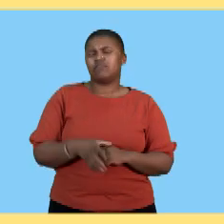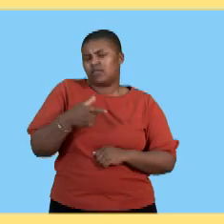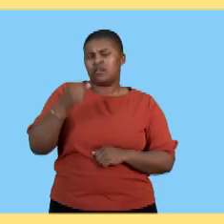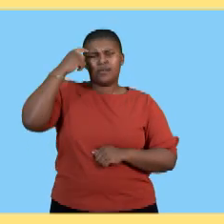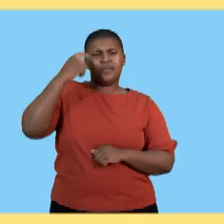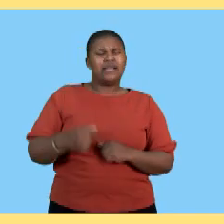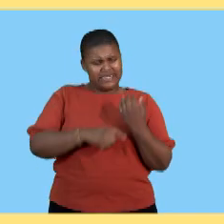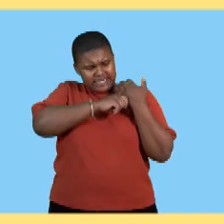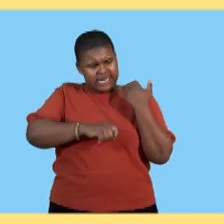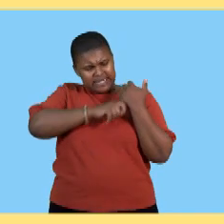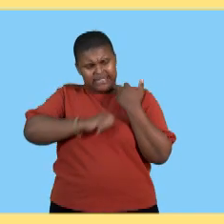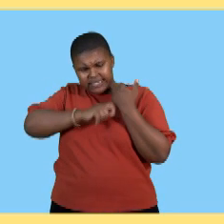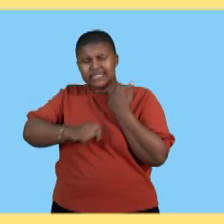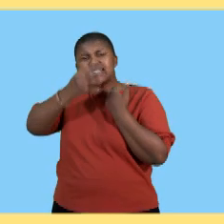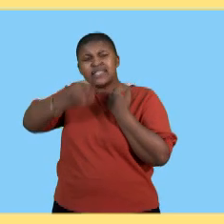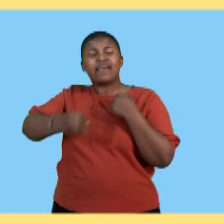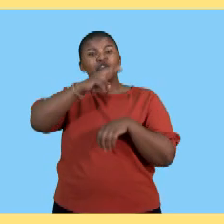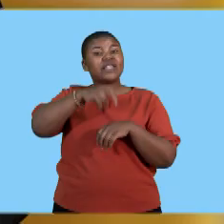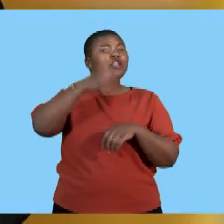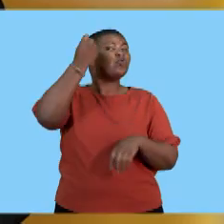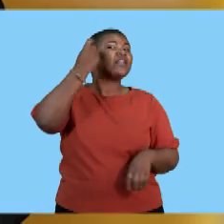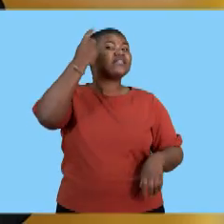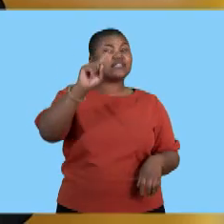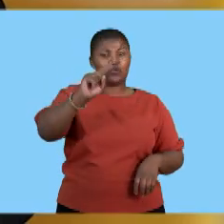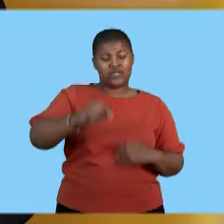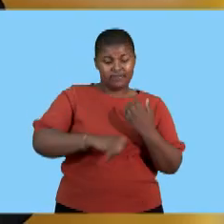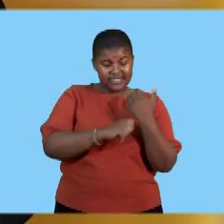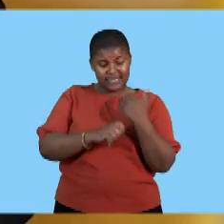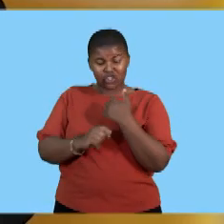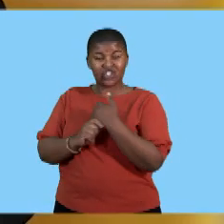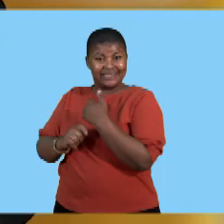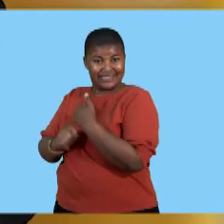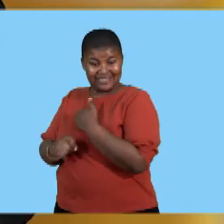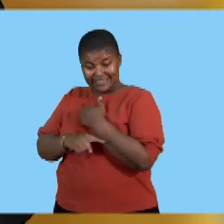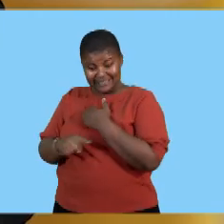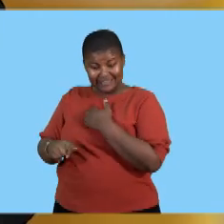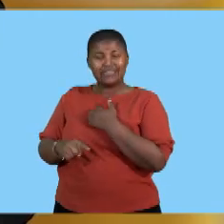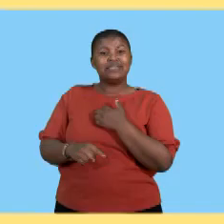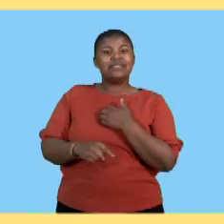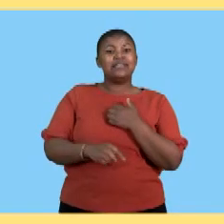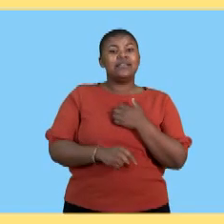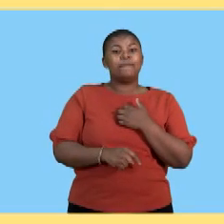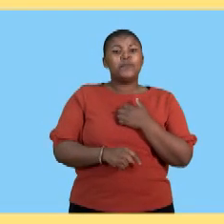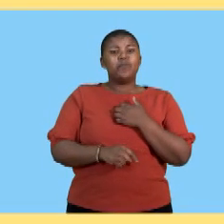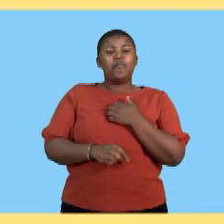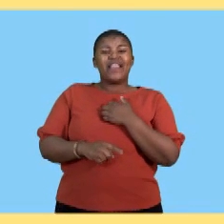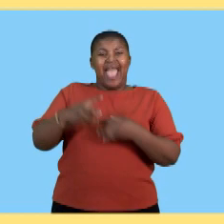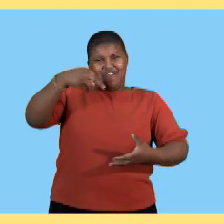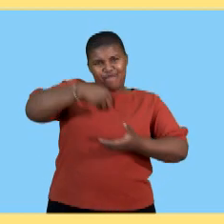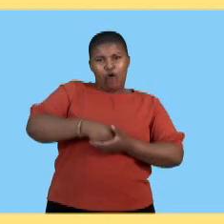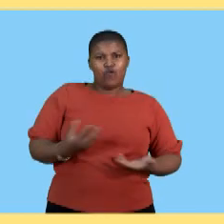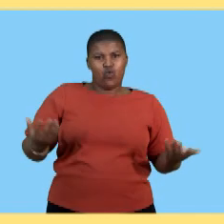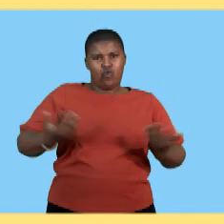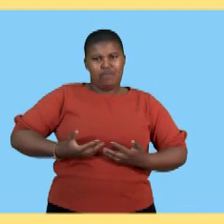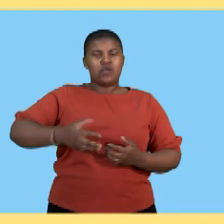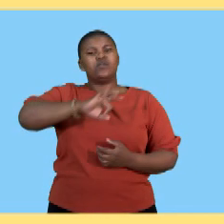think, what about the deductions? You have to understand that deductions are in the gross